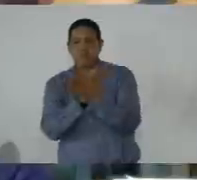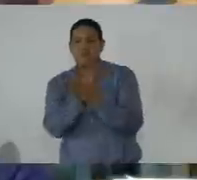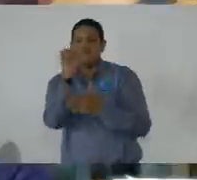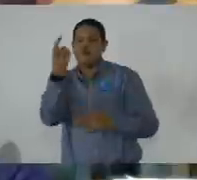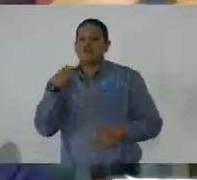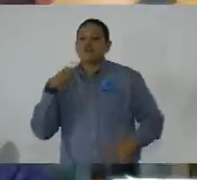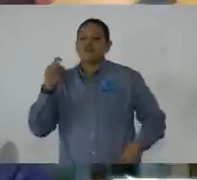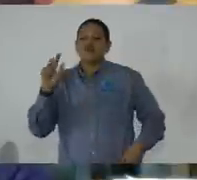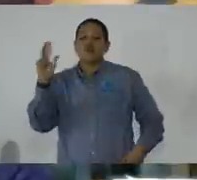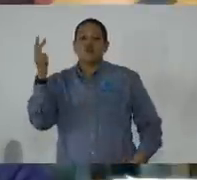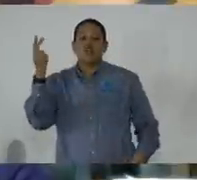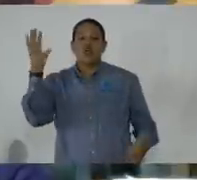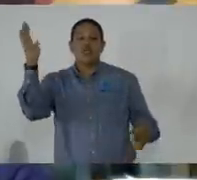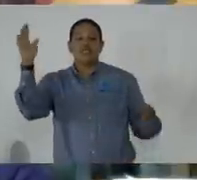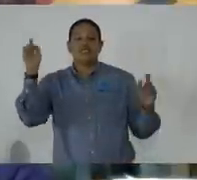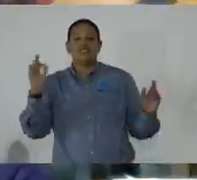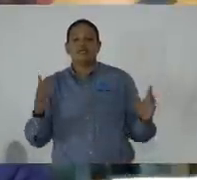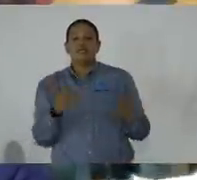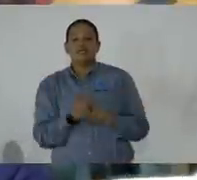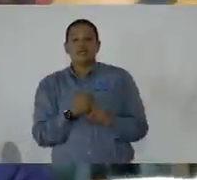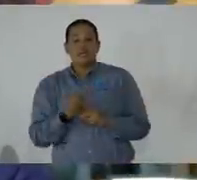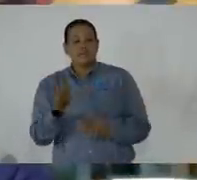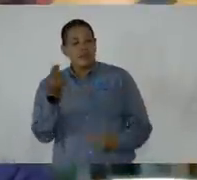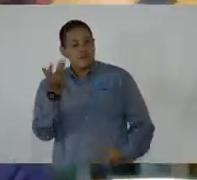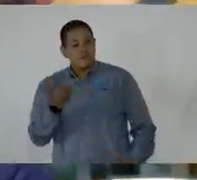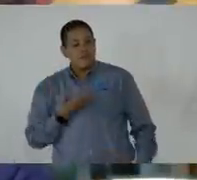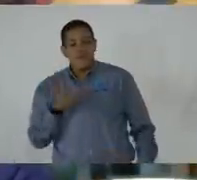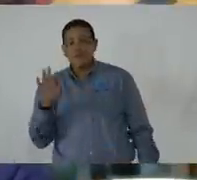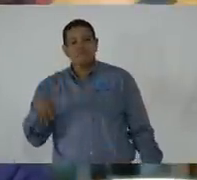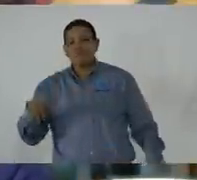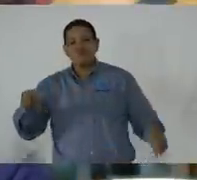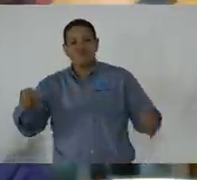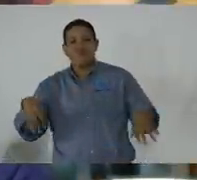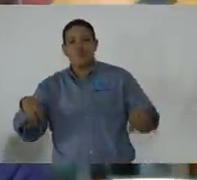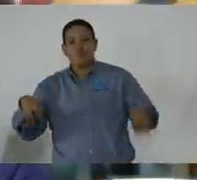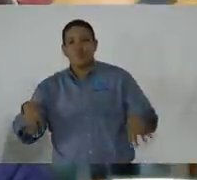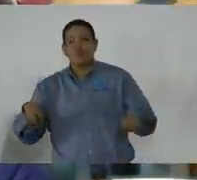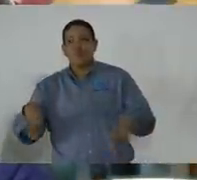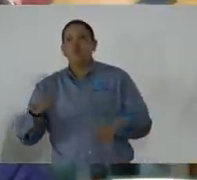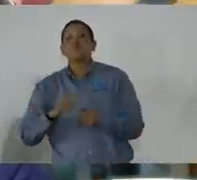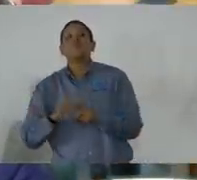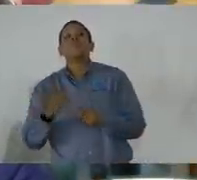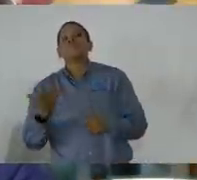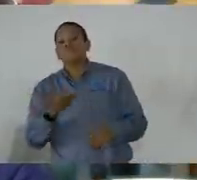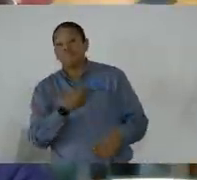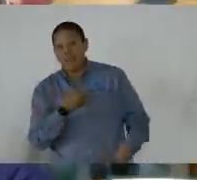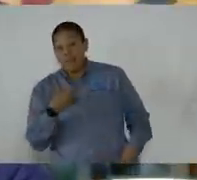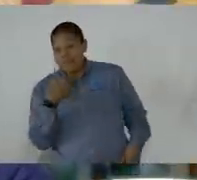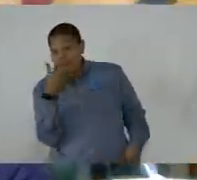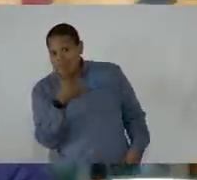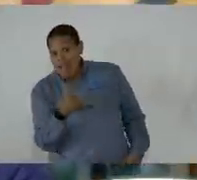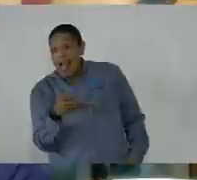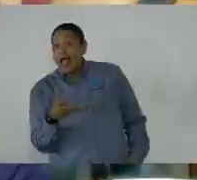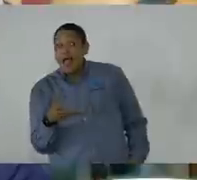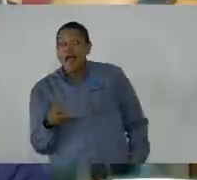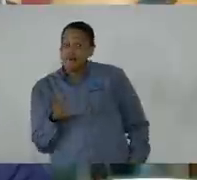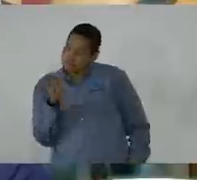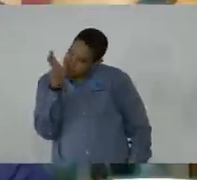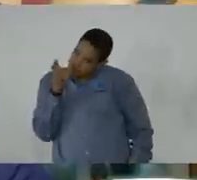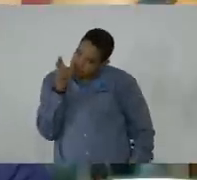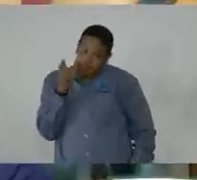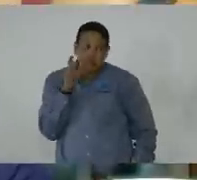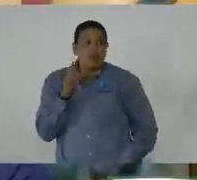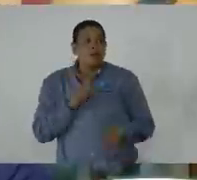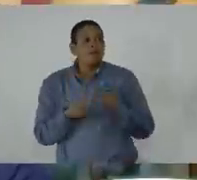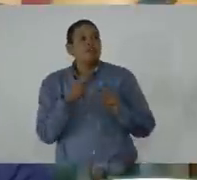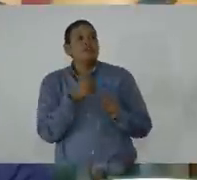third speaker, but I'm advised that the member is here in good spirit, but